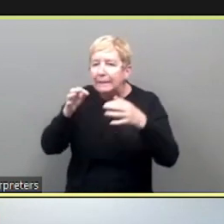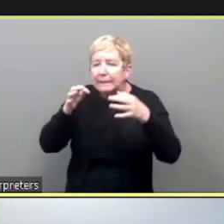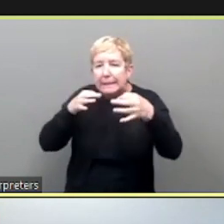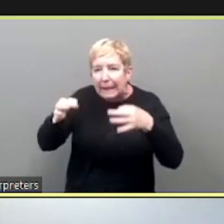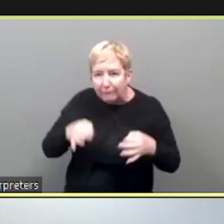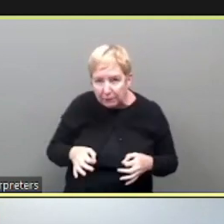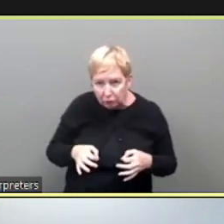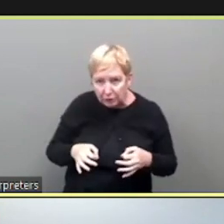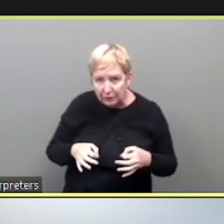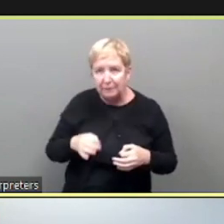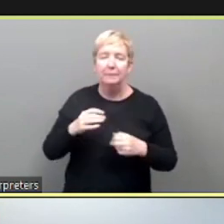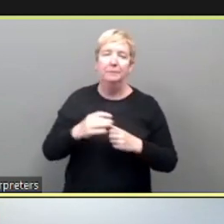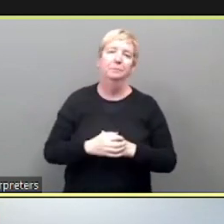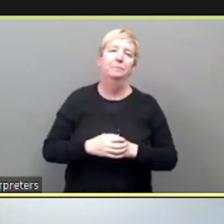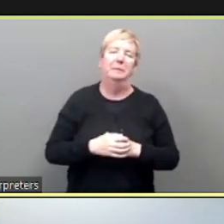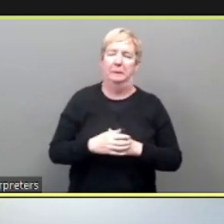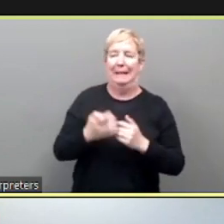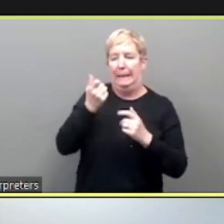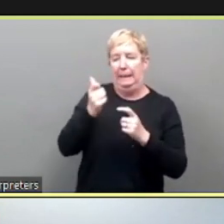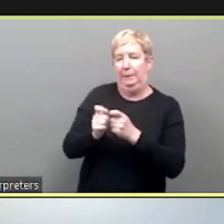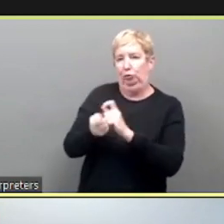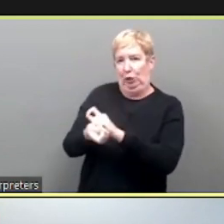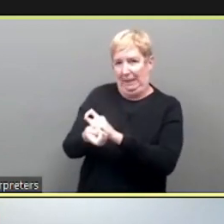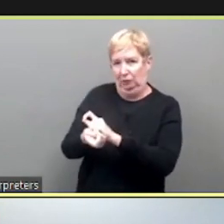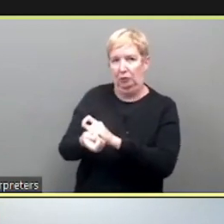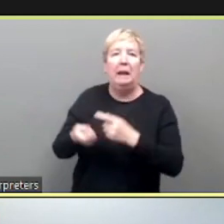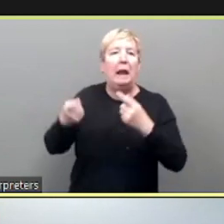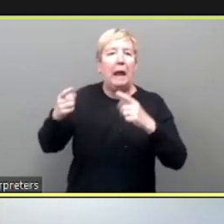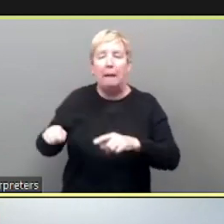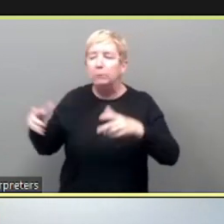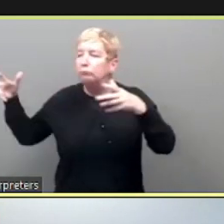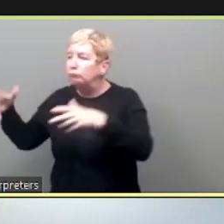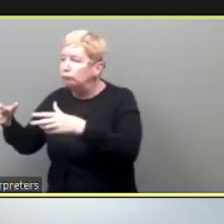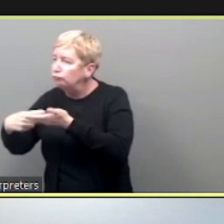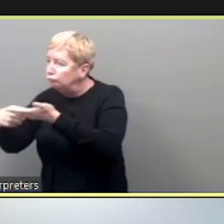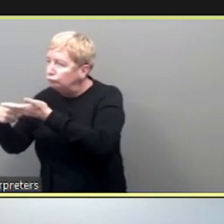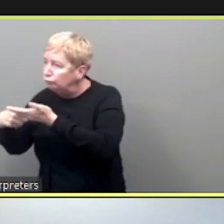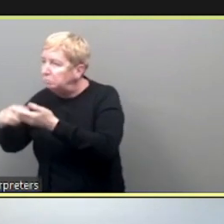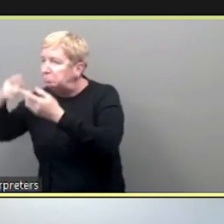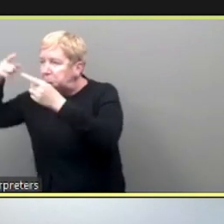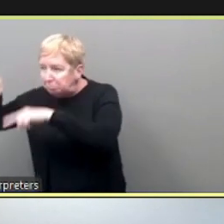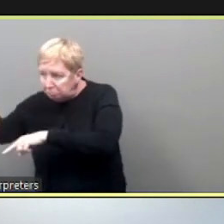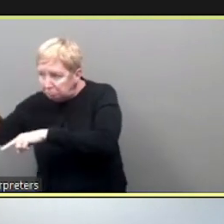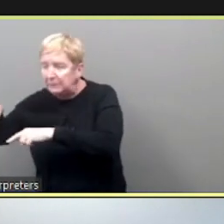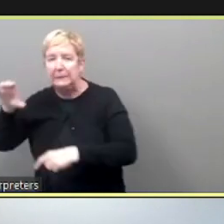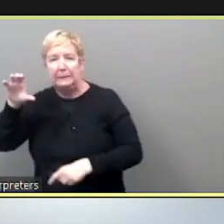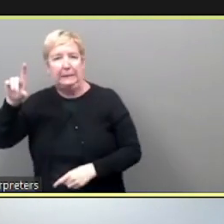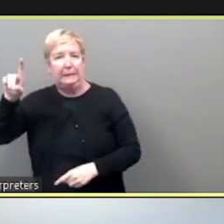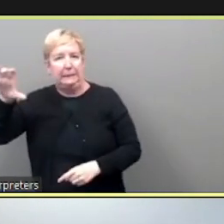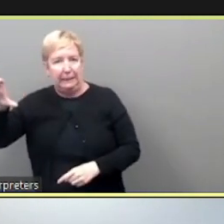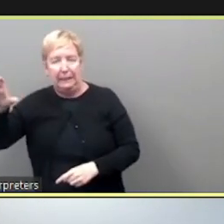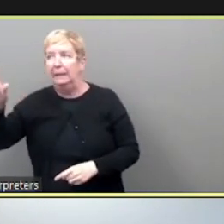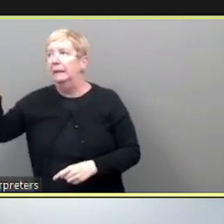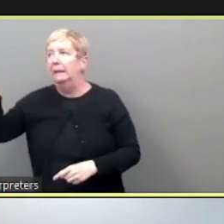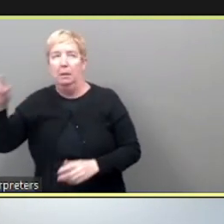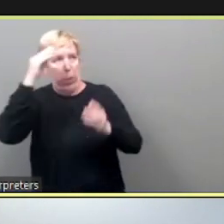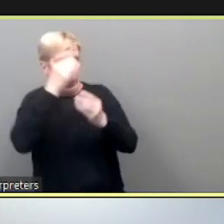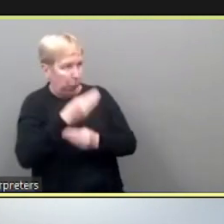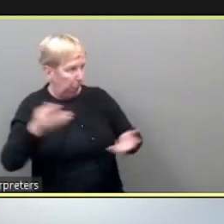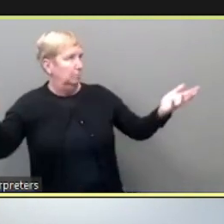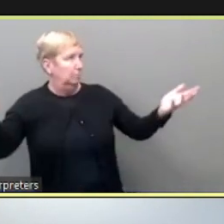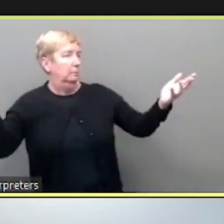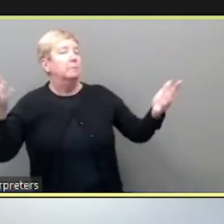and this was agreed upon with the CDC, and it went into effect on